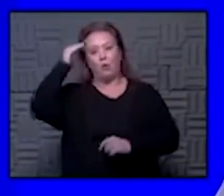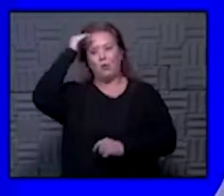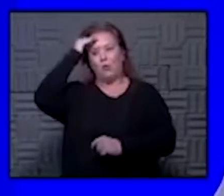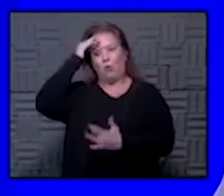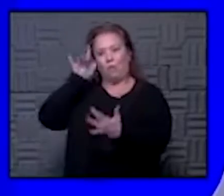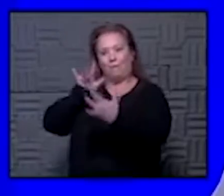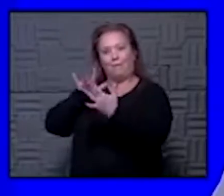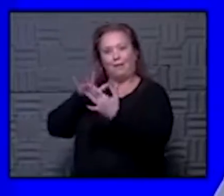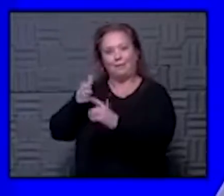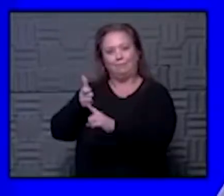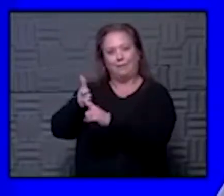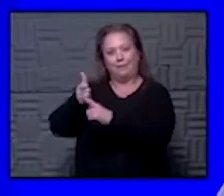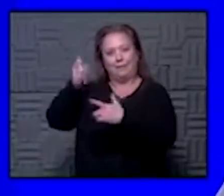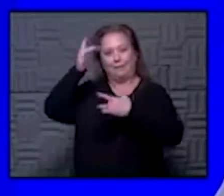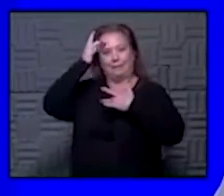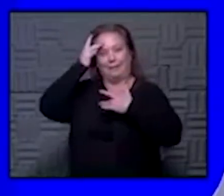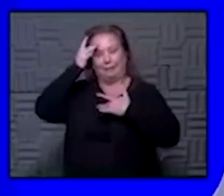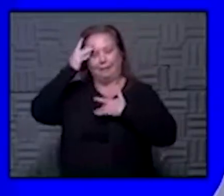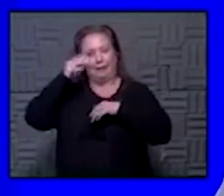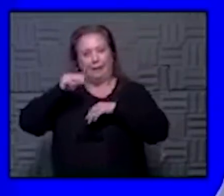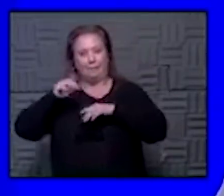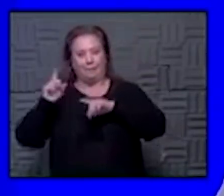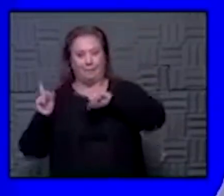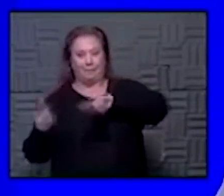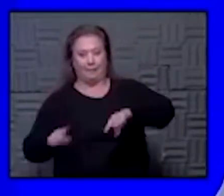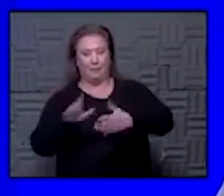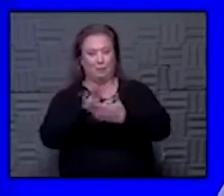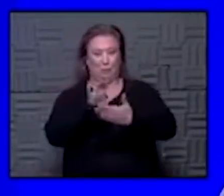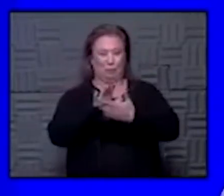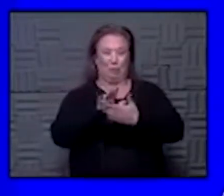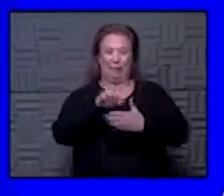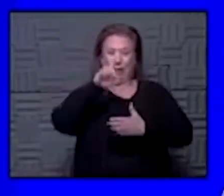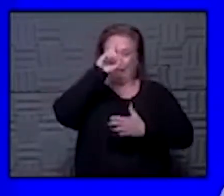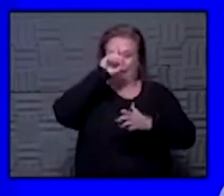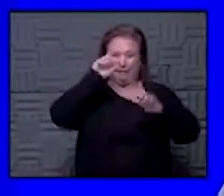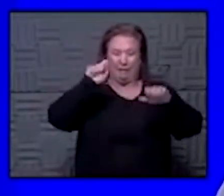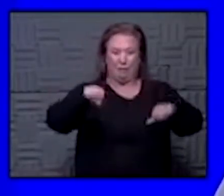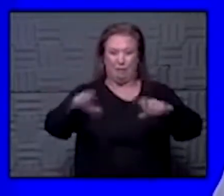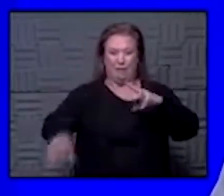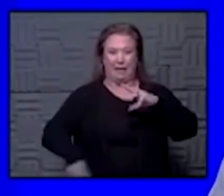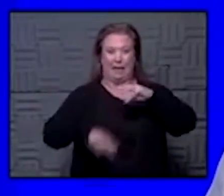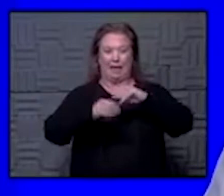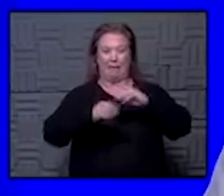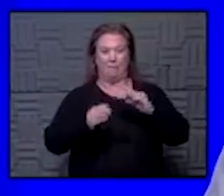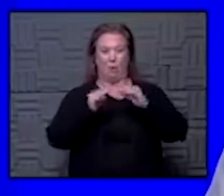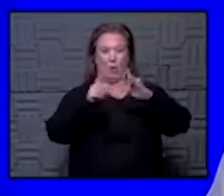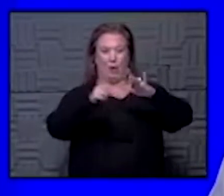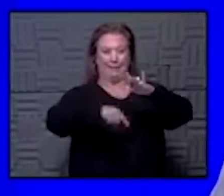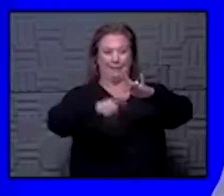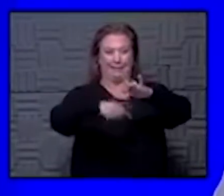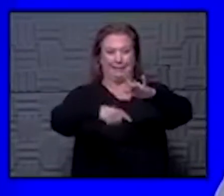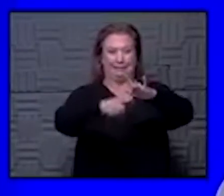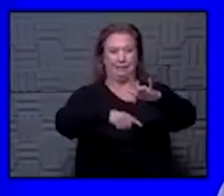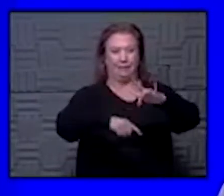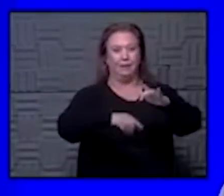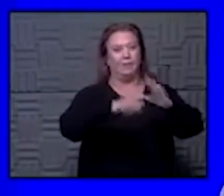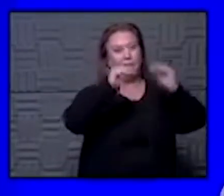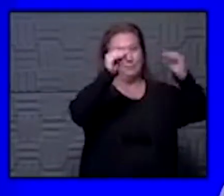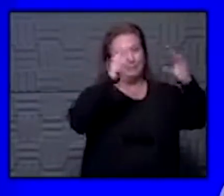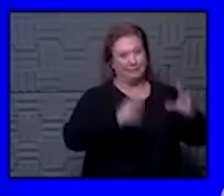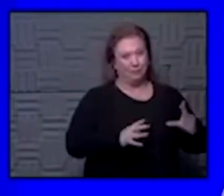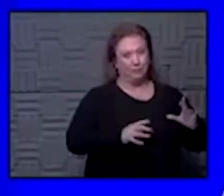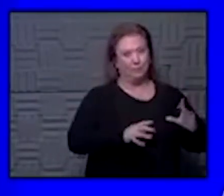possibly infectious into those schools, I think that could only add to absenteeism and teacher